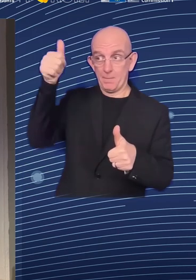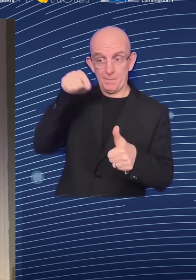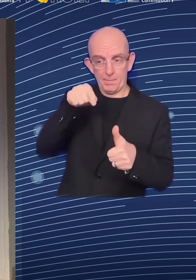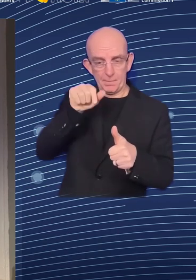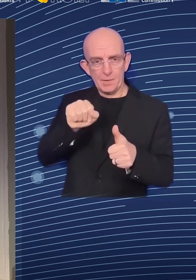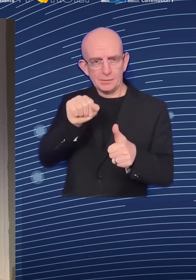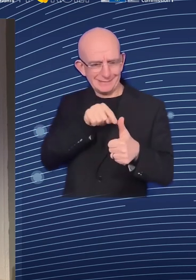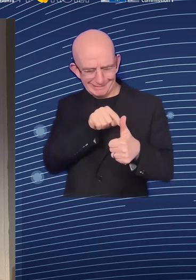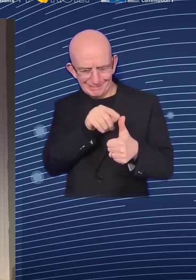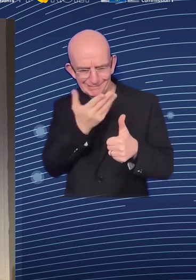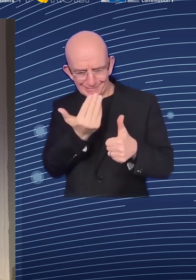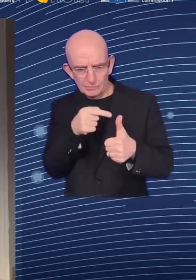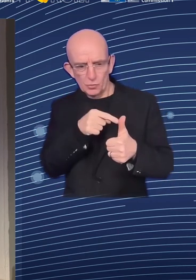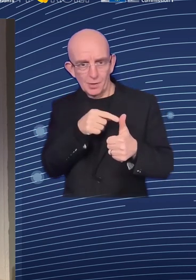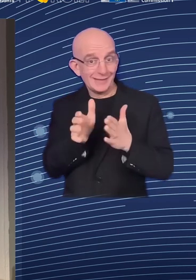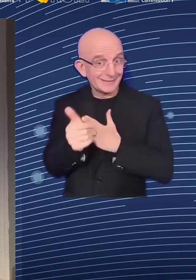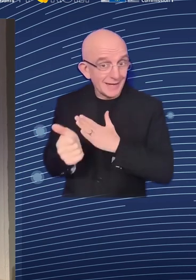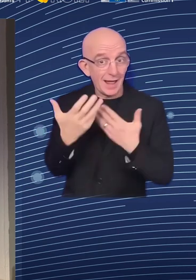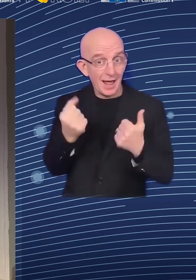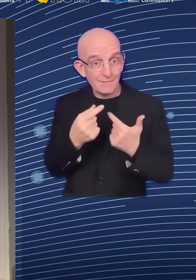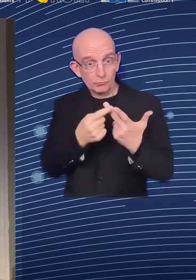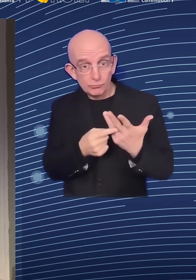the company as a whole.